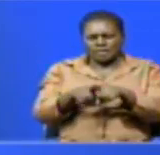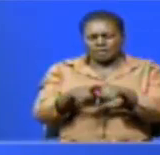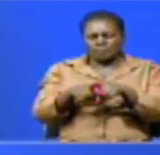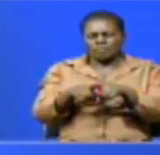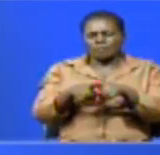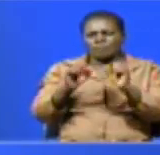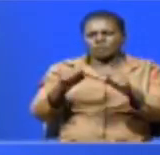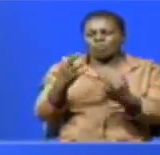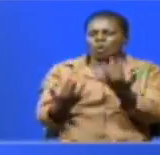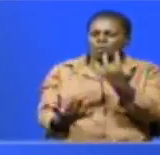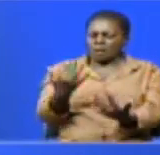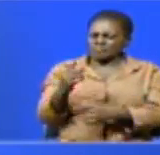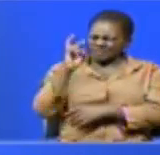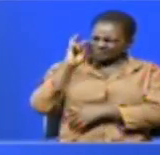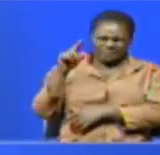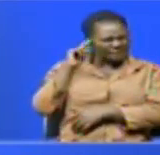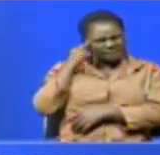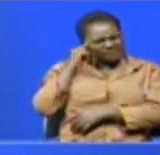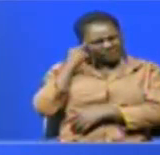So nikaangaria nikaona,